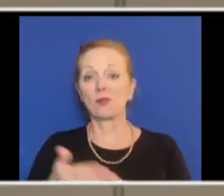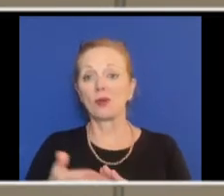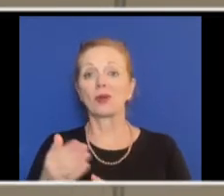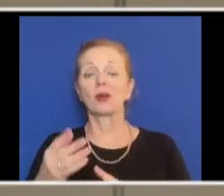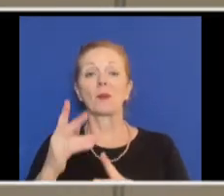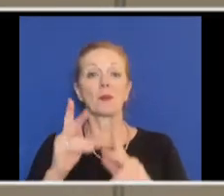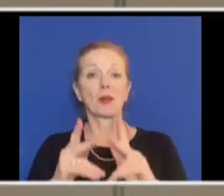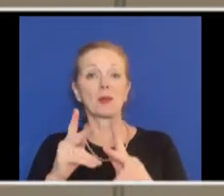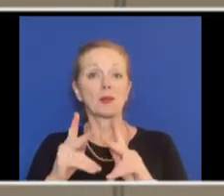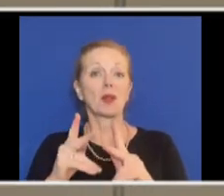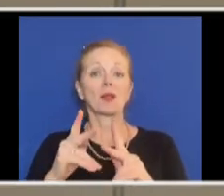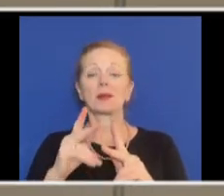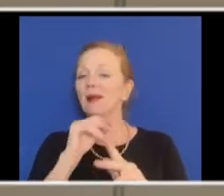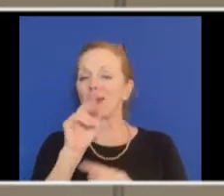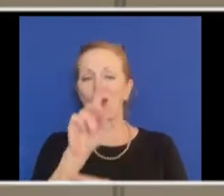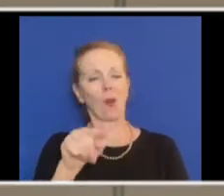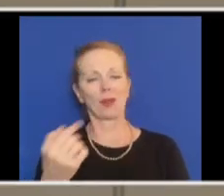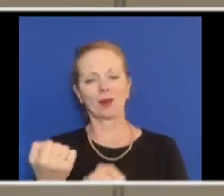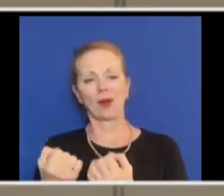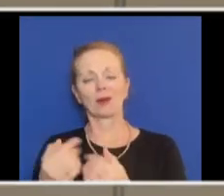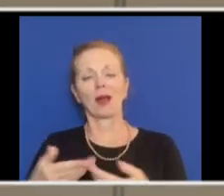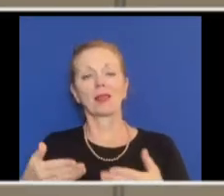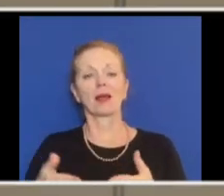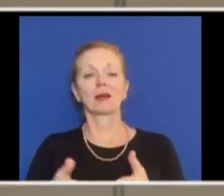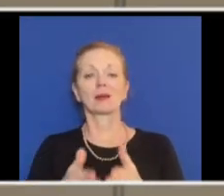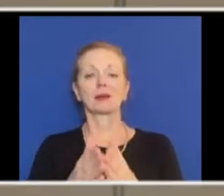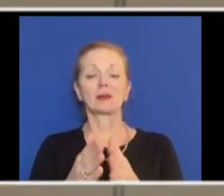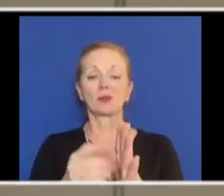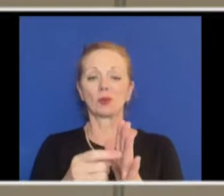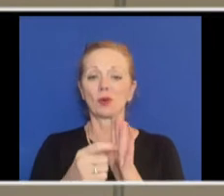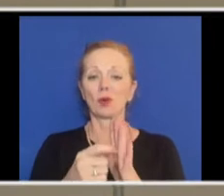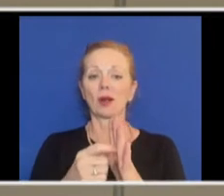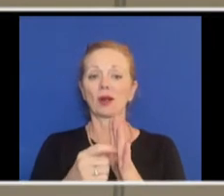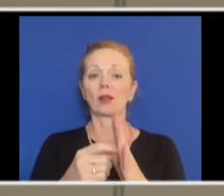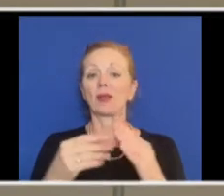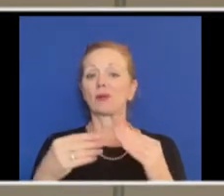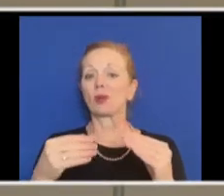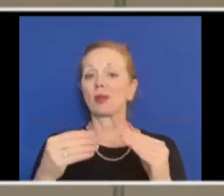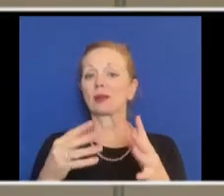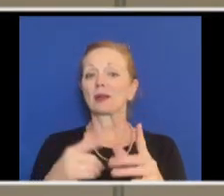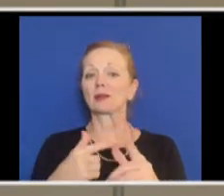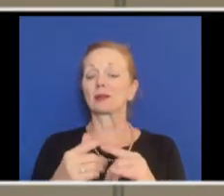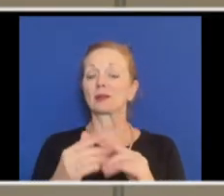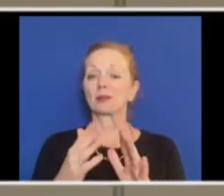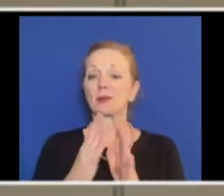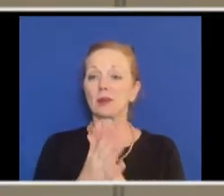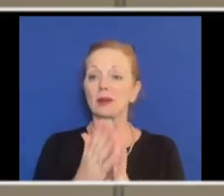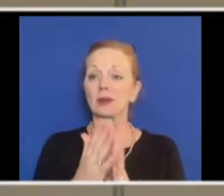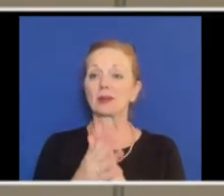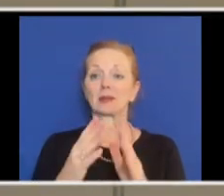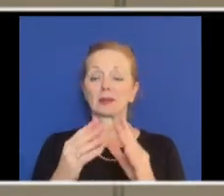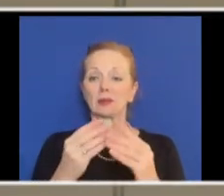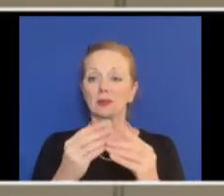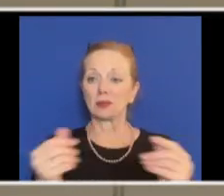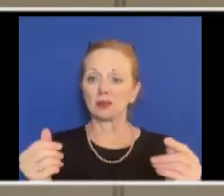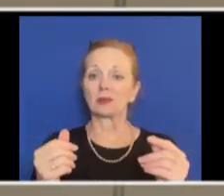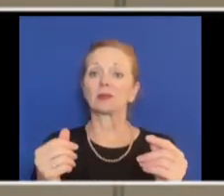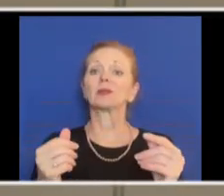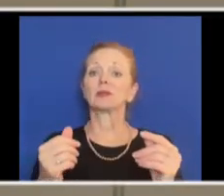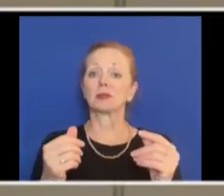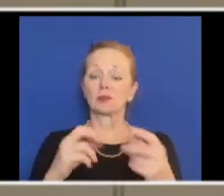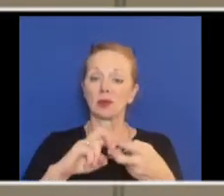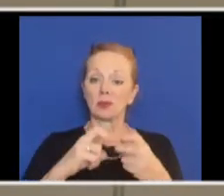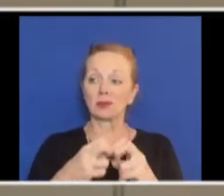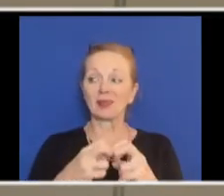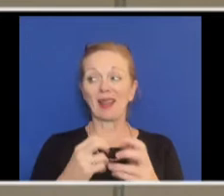and to allow and requests or require the retail retailer to mitigate traffic issues that it has helped create